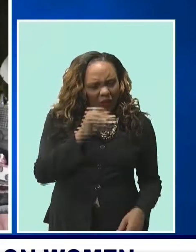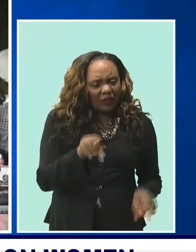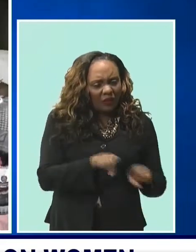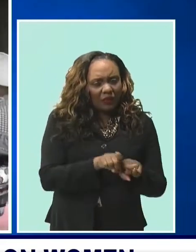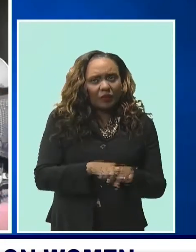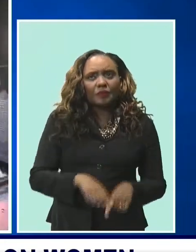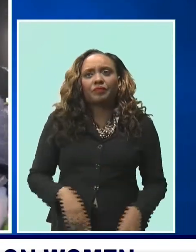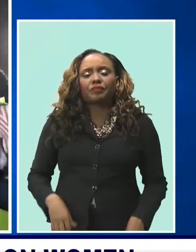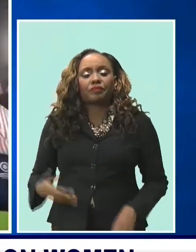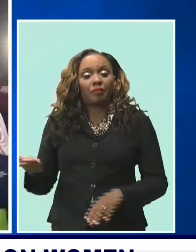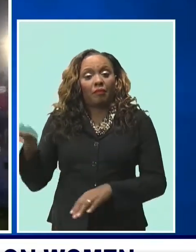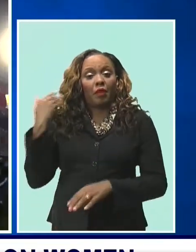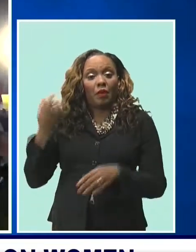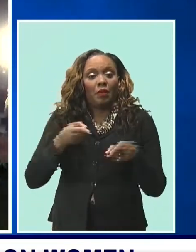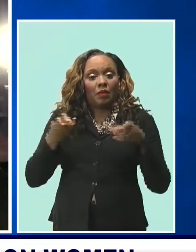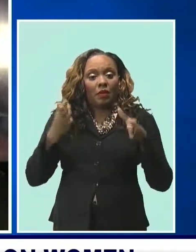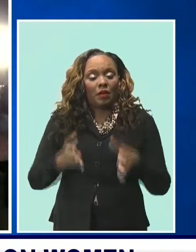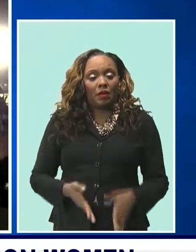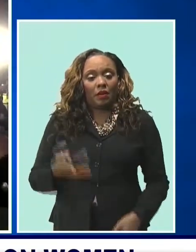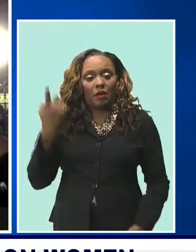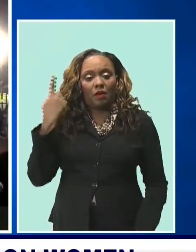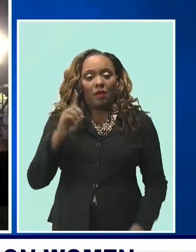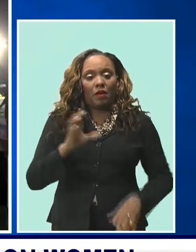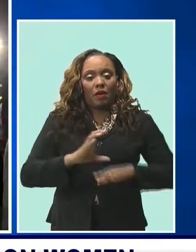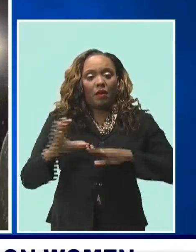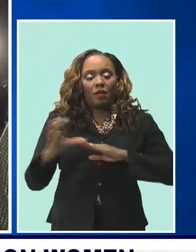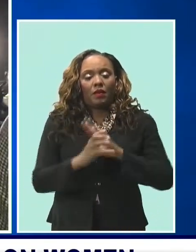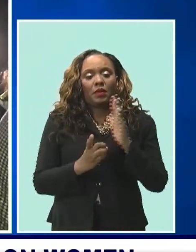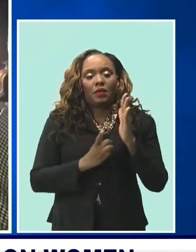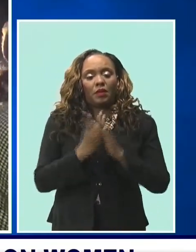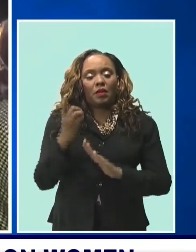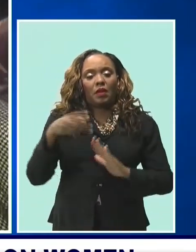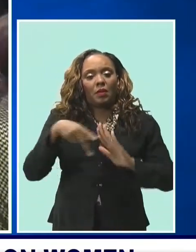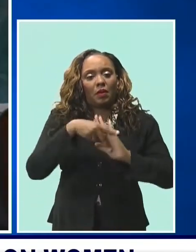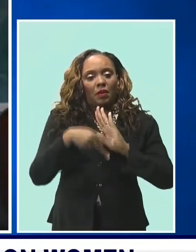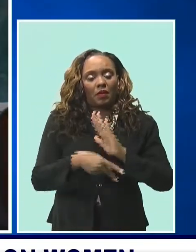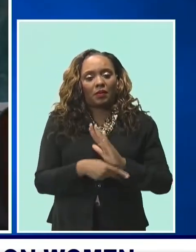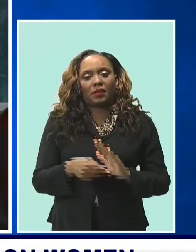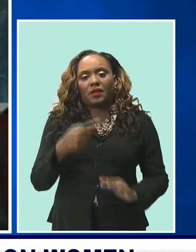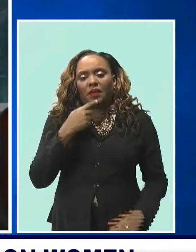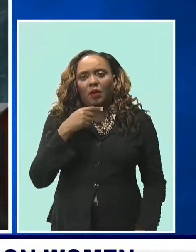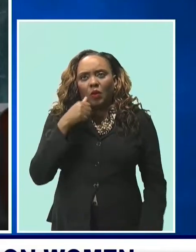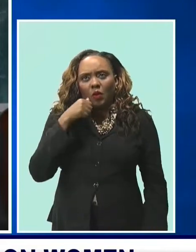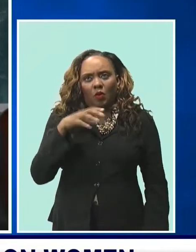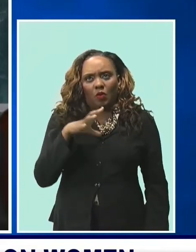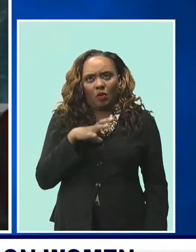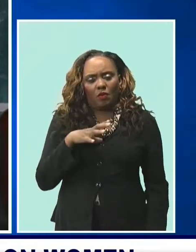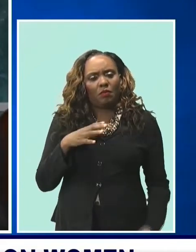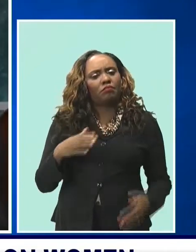Executive Director of the Caribbean Policy Development Center, Cecilia Babb, says women have